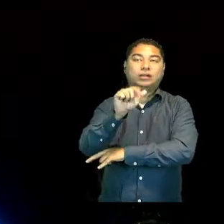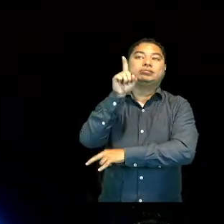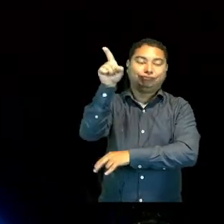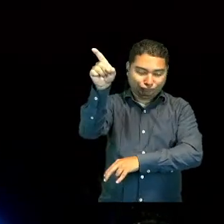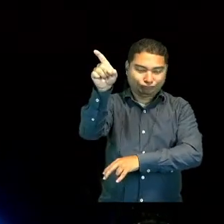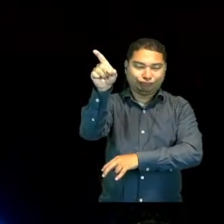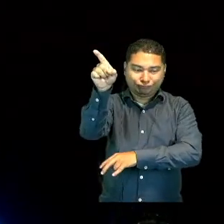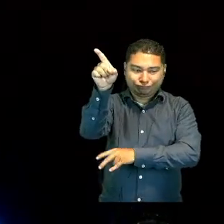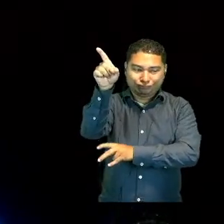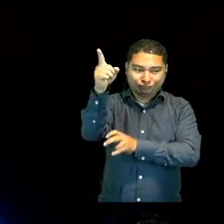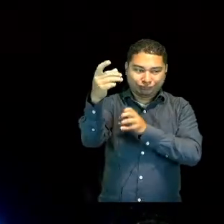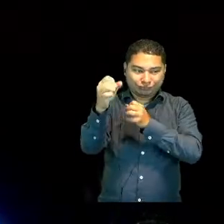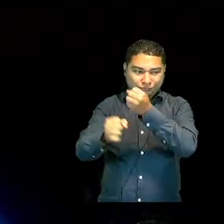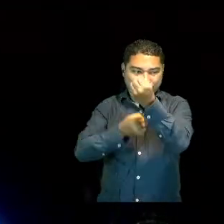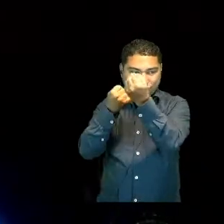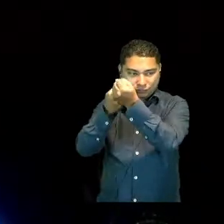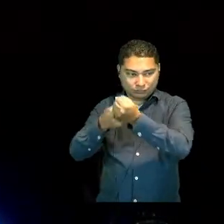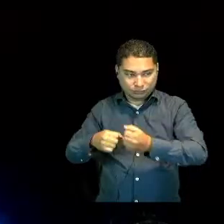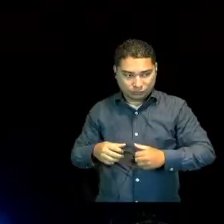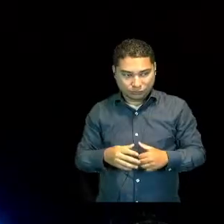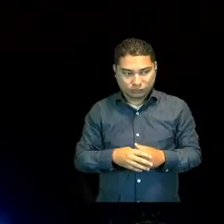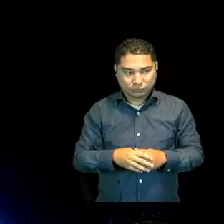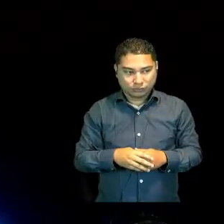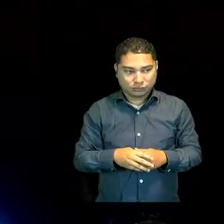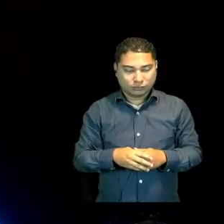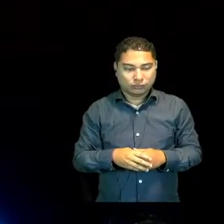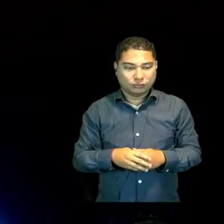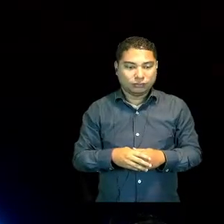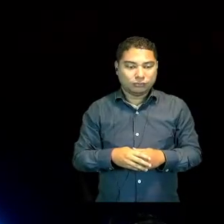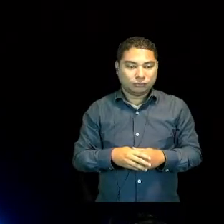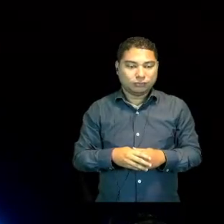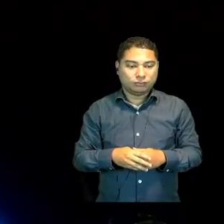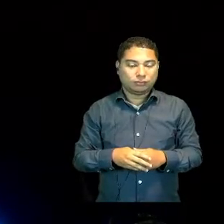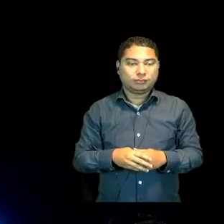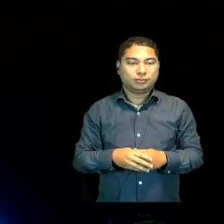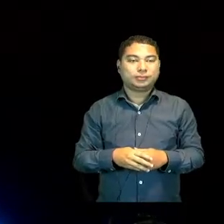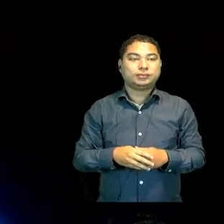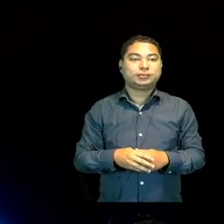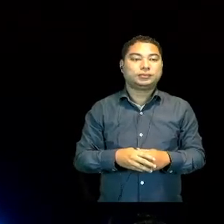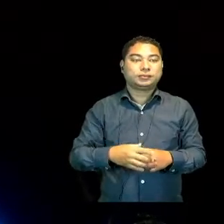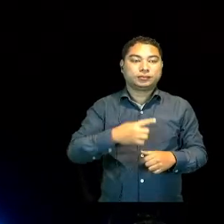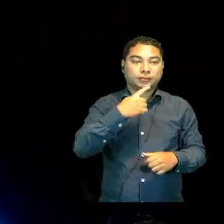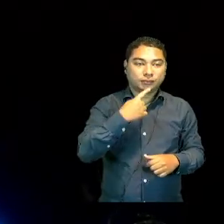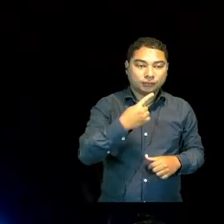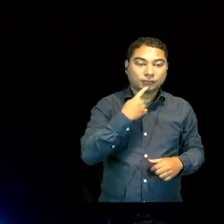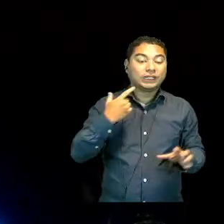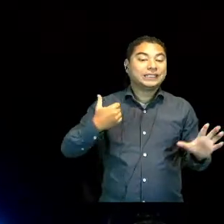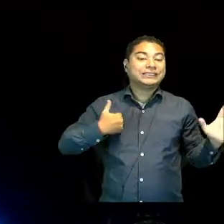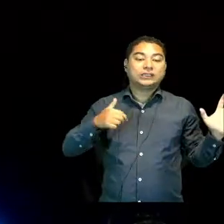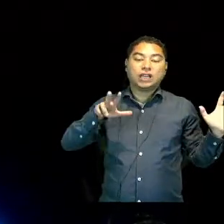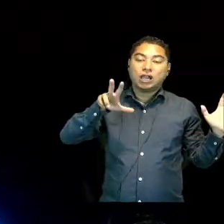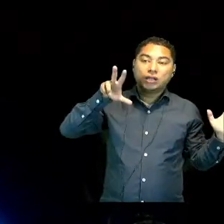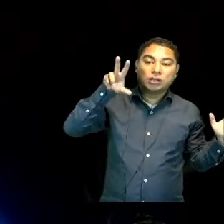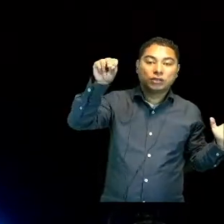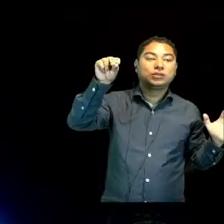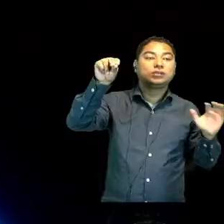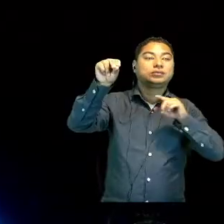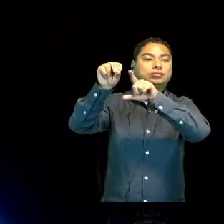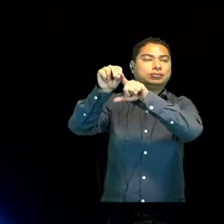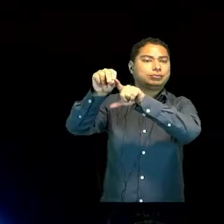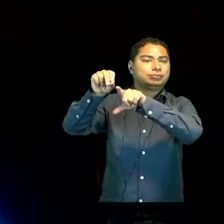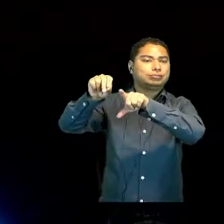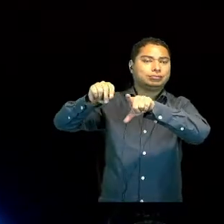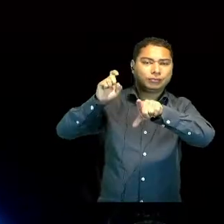We are saying no to the settler colonial state of Israel.